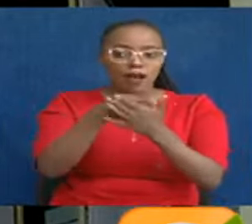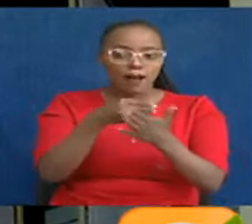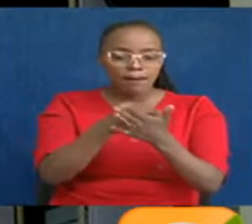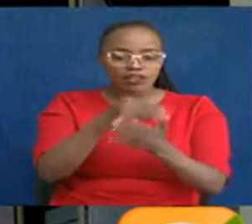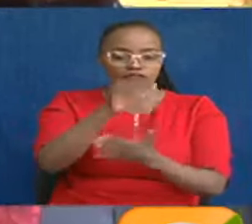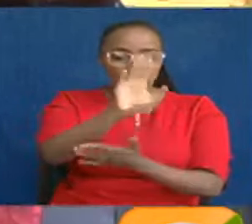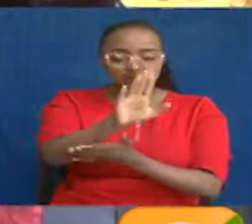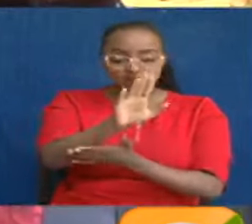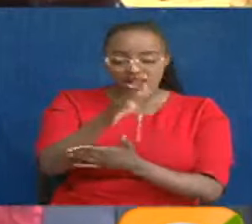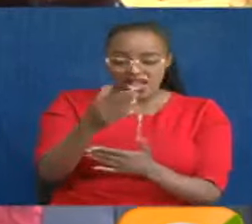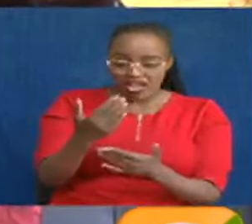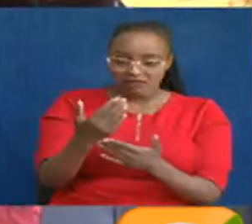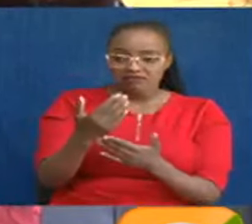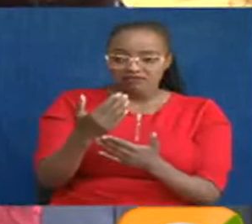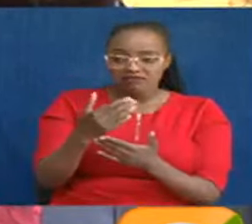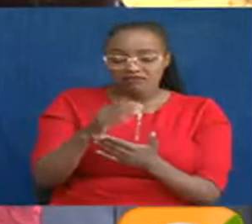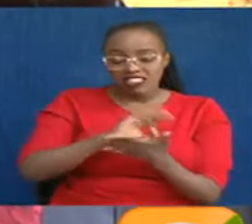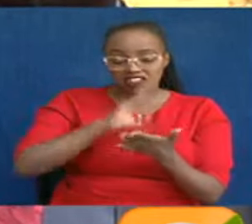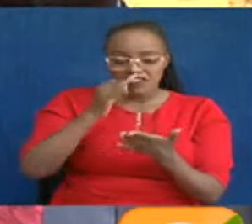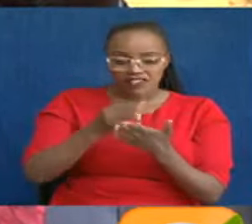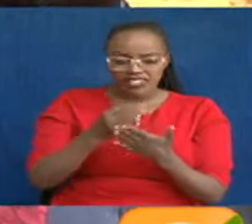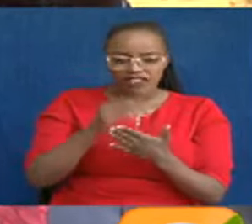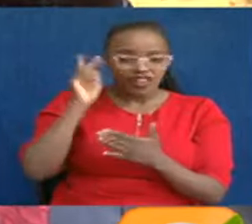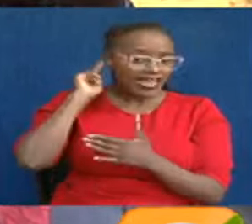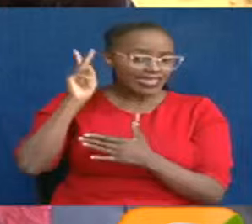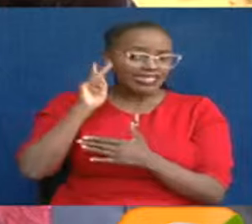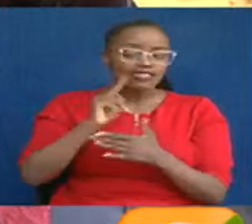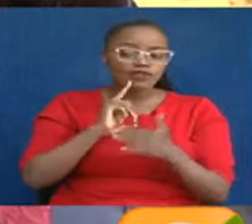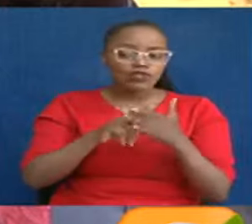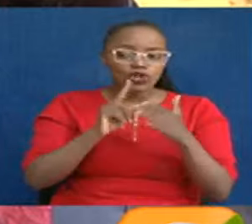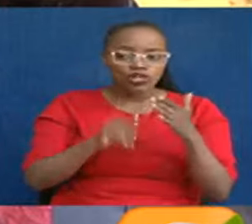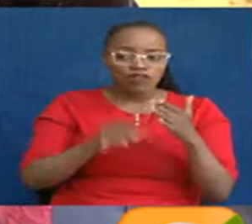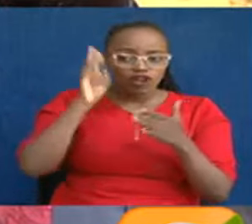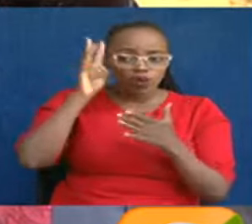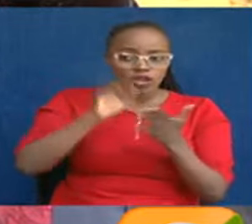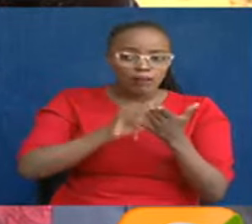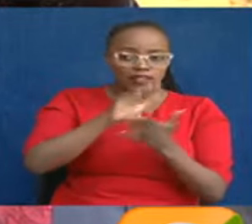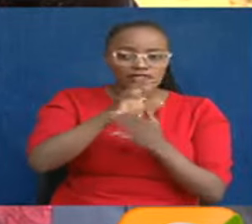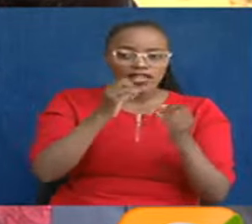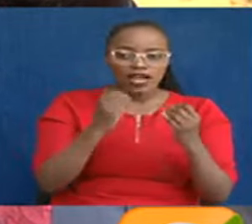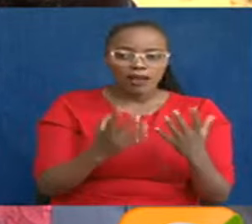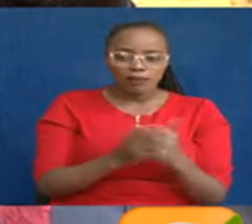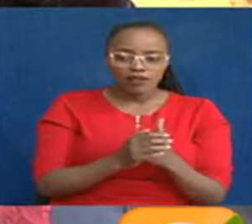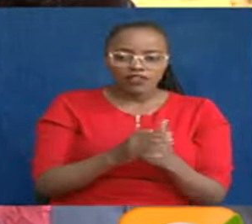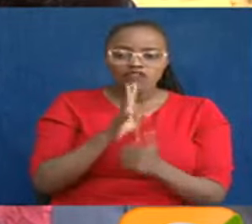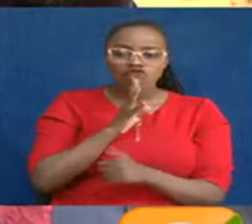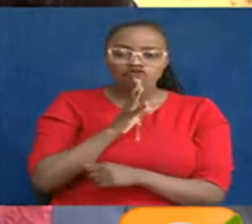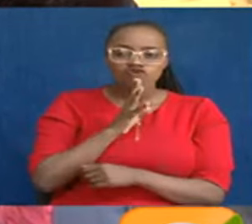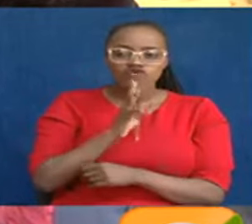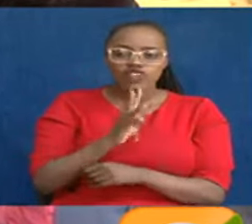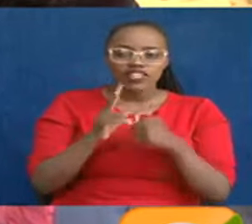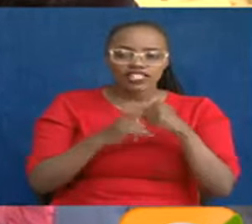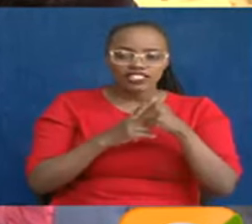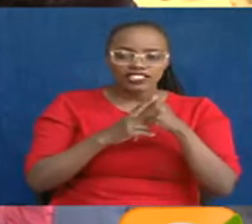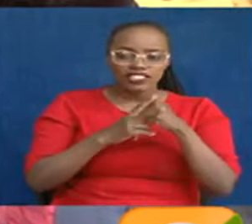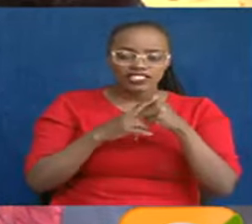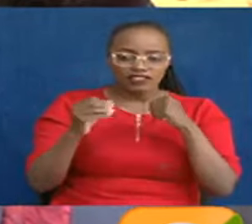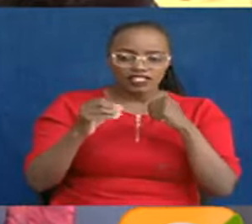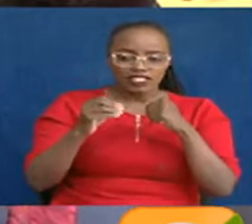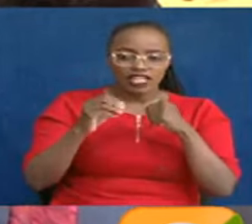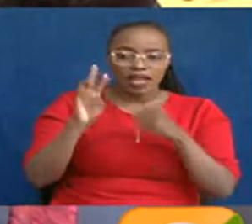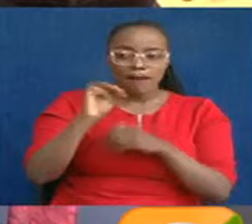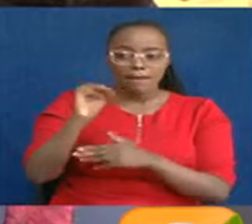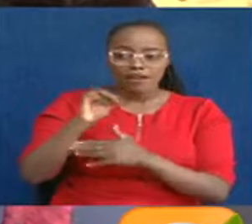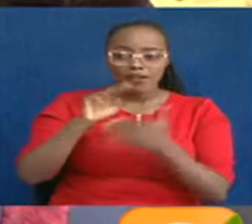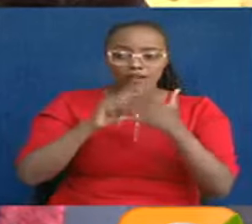their kitties. Kama county ya Kisii, tumeambiwa kwamba watatoa shilingi milioni 470.